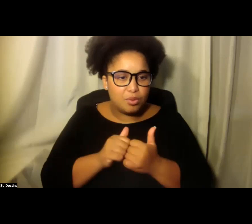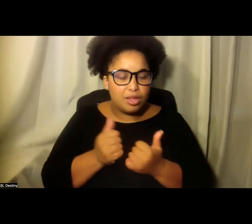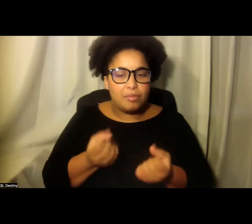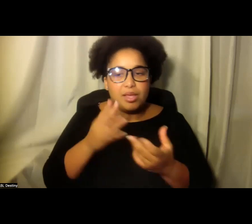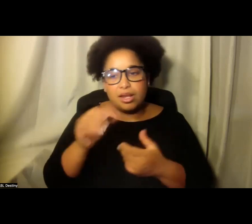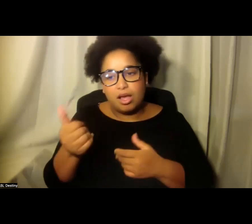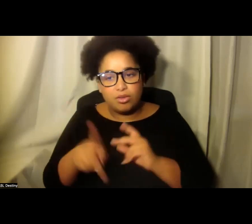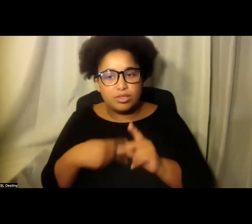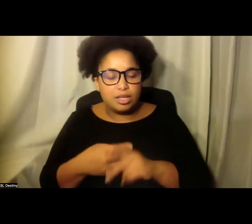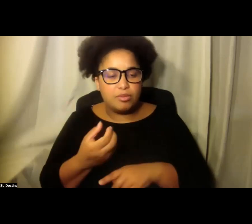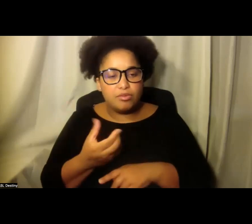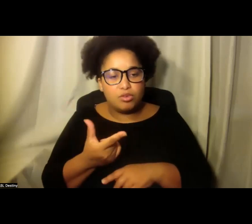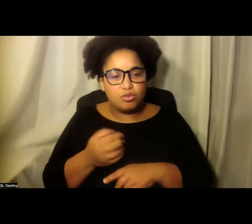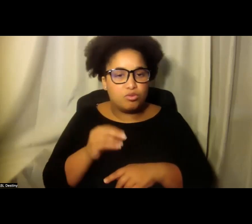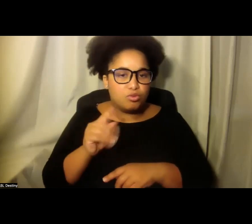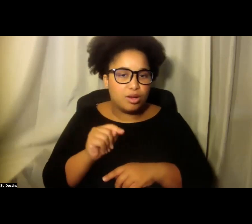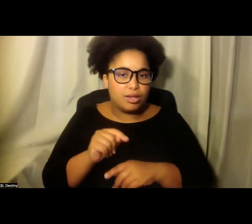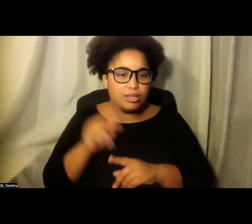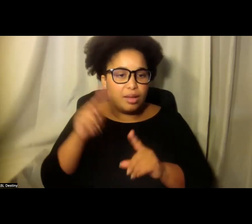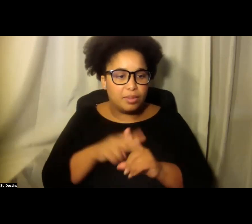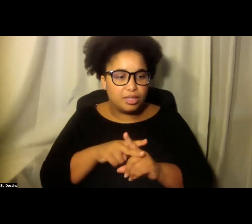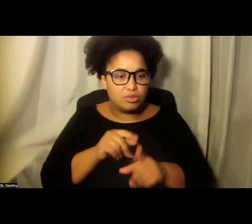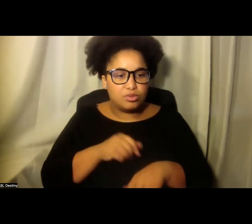grant applications.